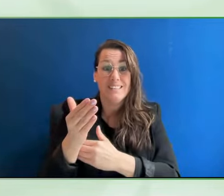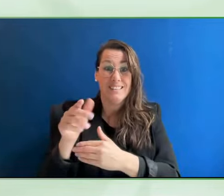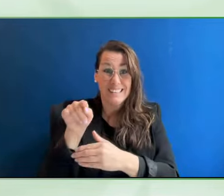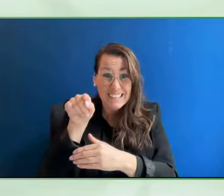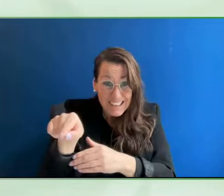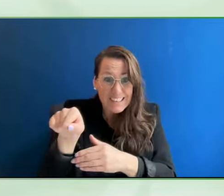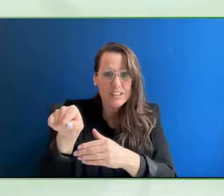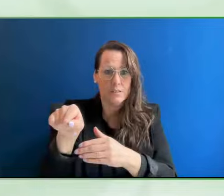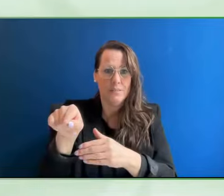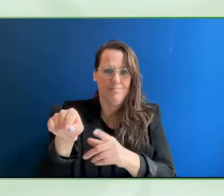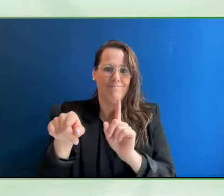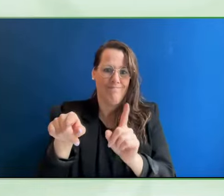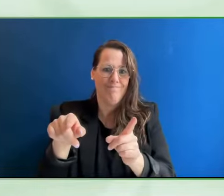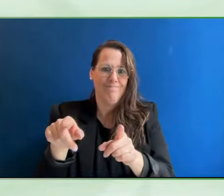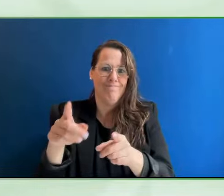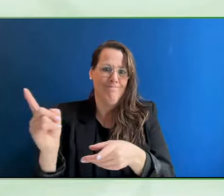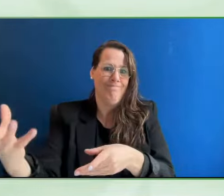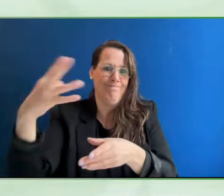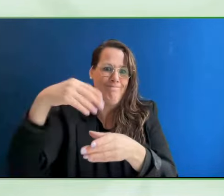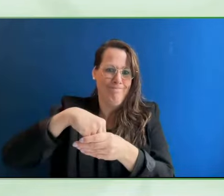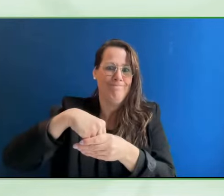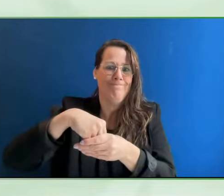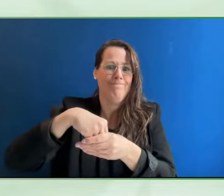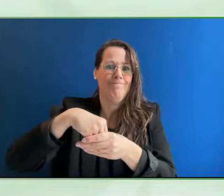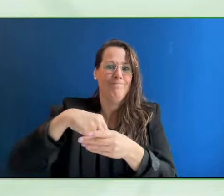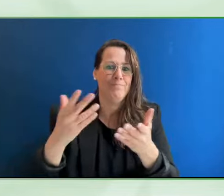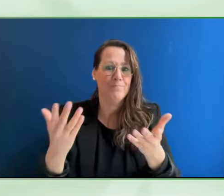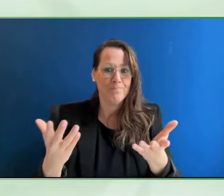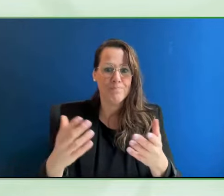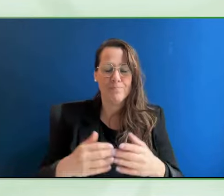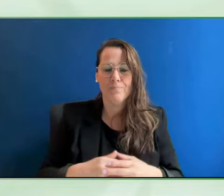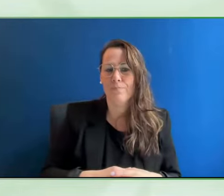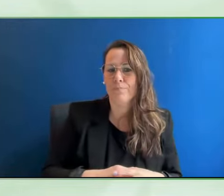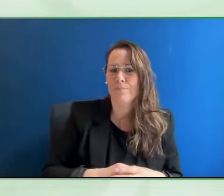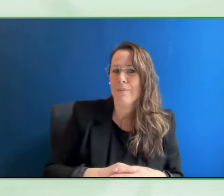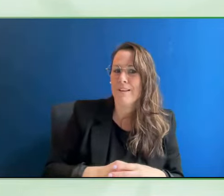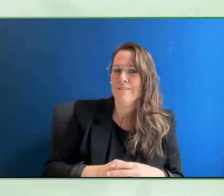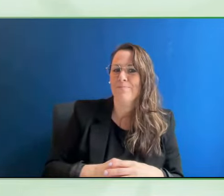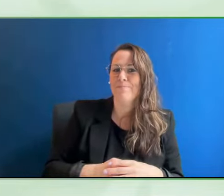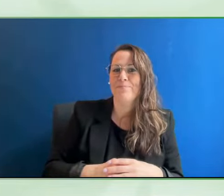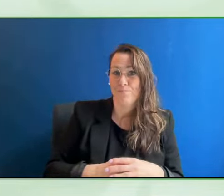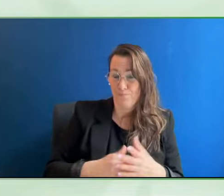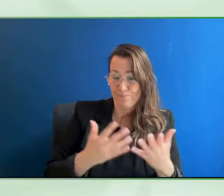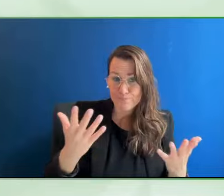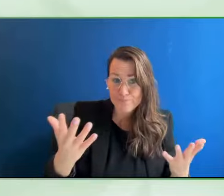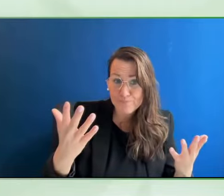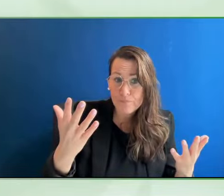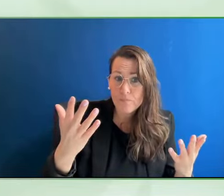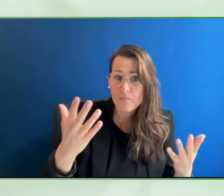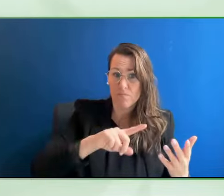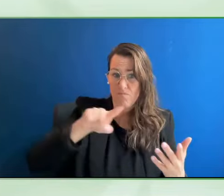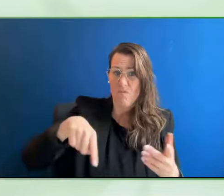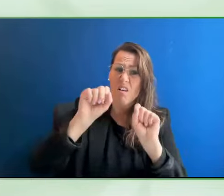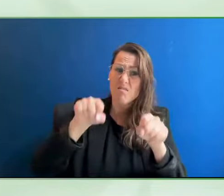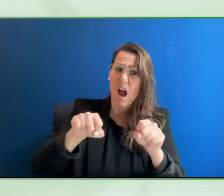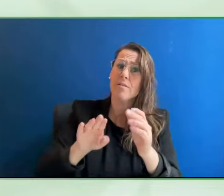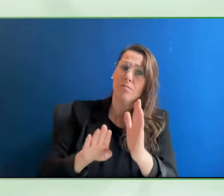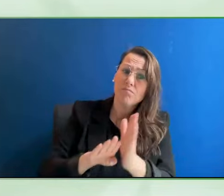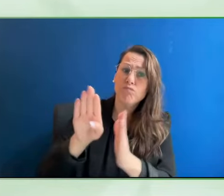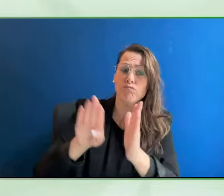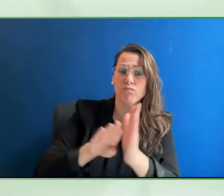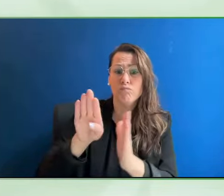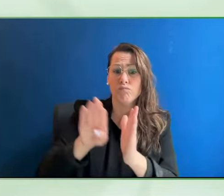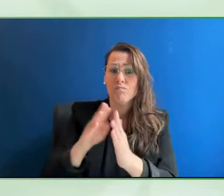we need new offers for the society in Austria, that all people can take